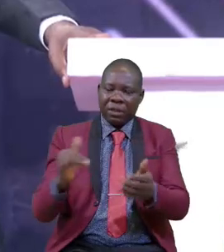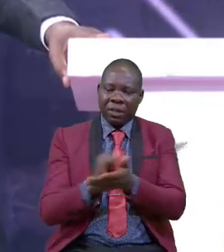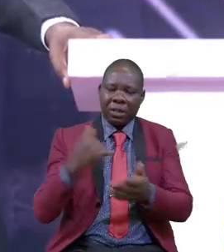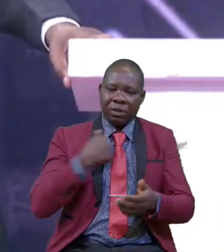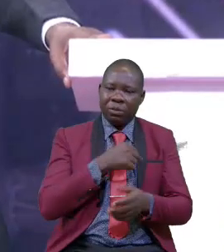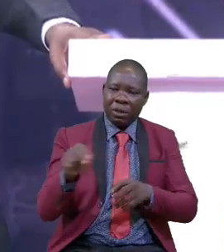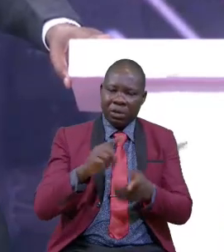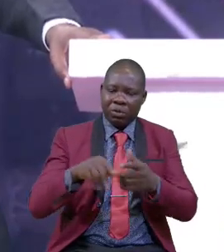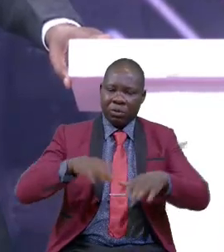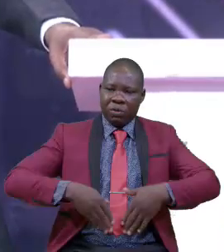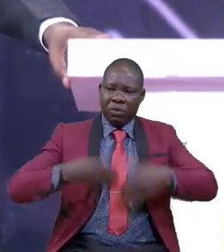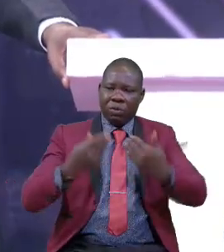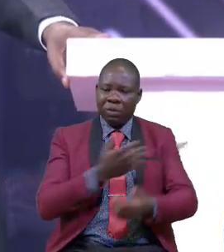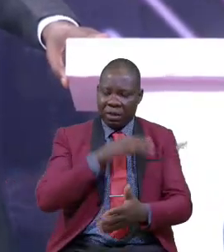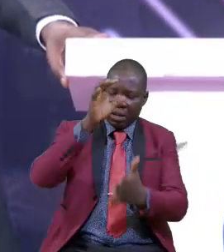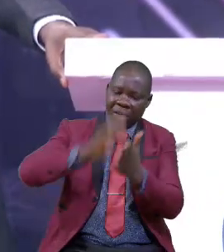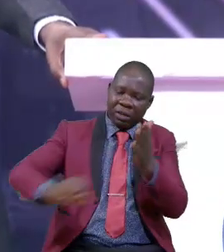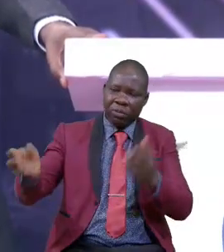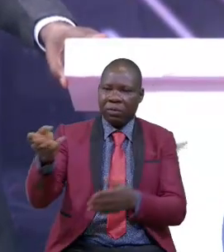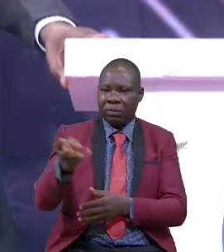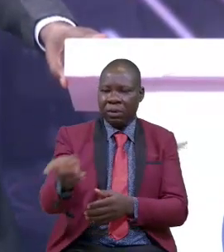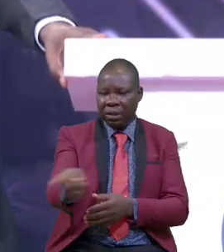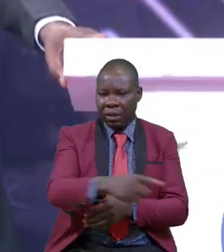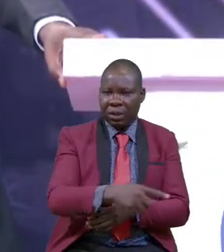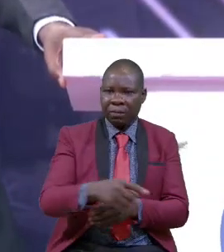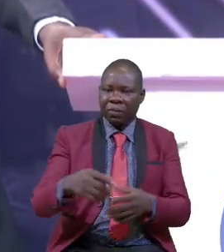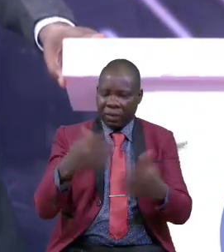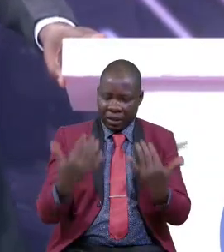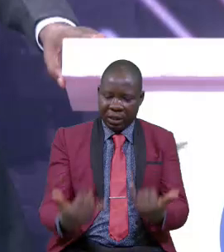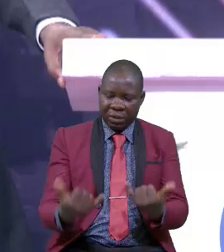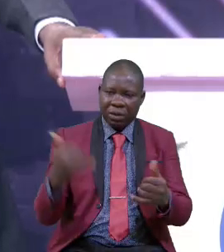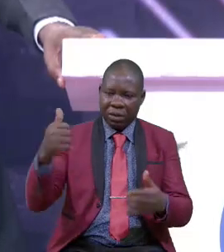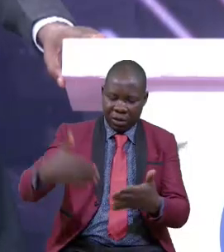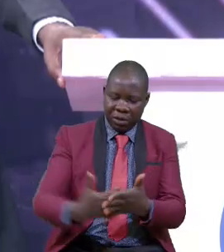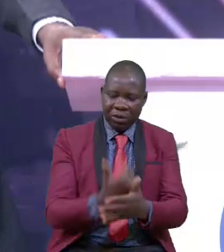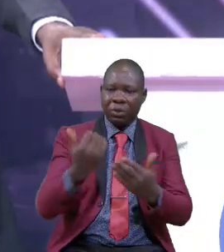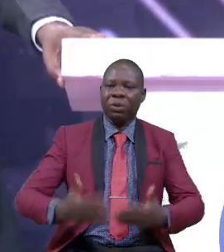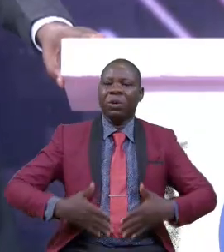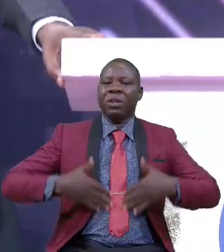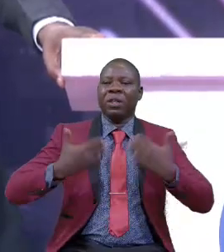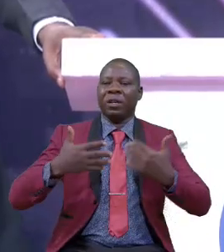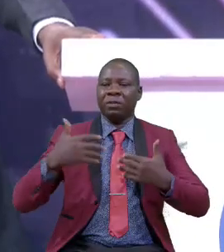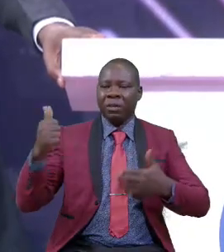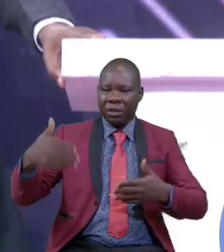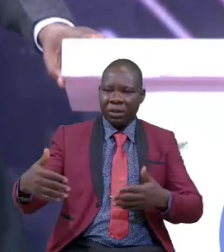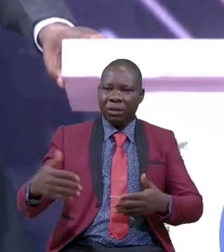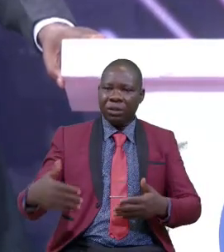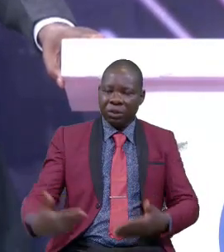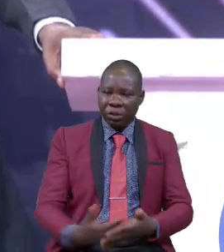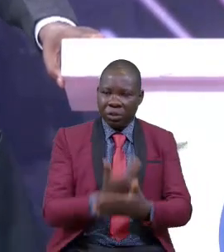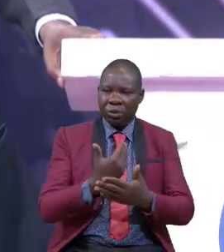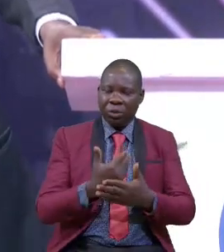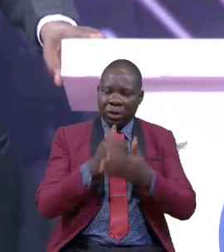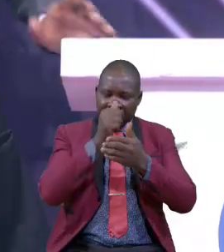of them. Then there's a new life, a humble life, a gentle life,